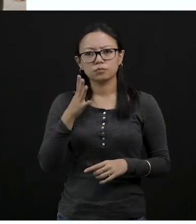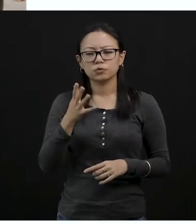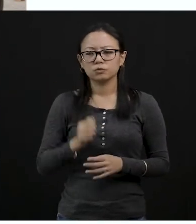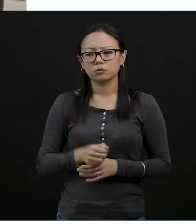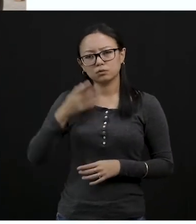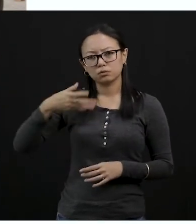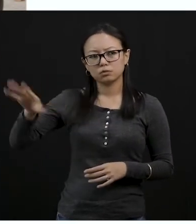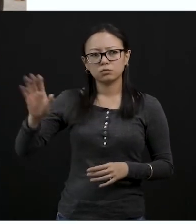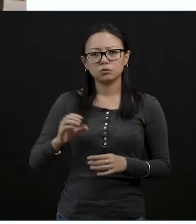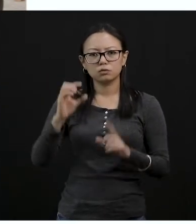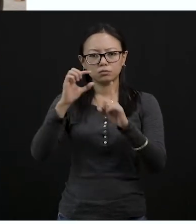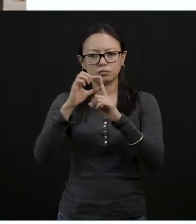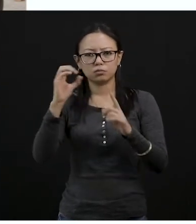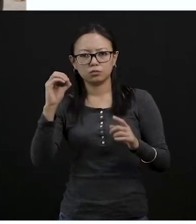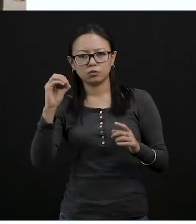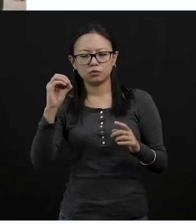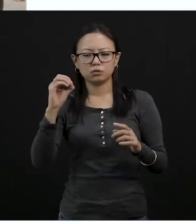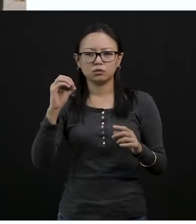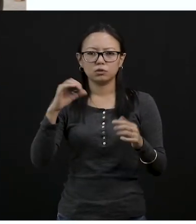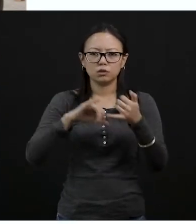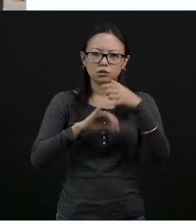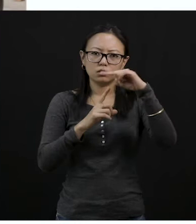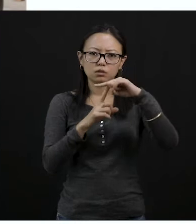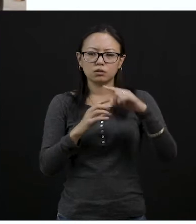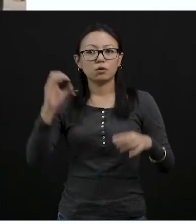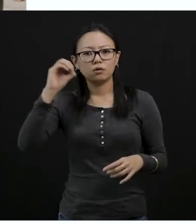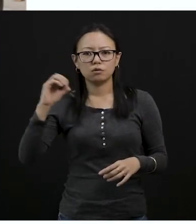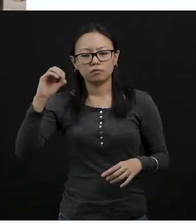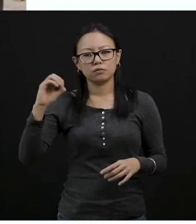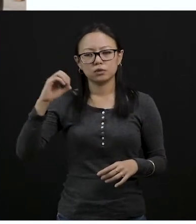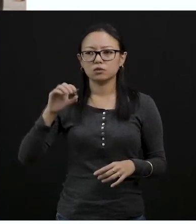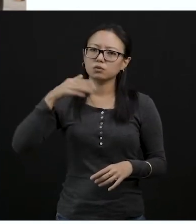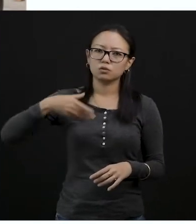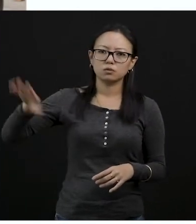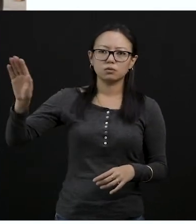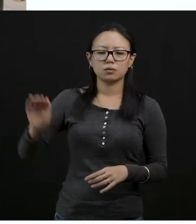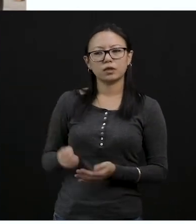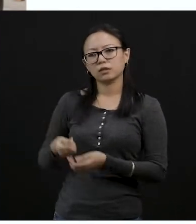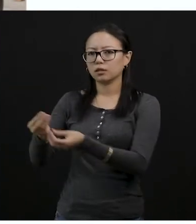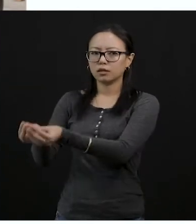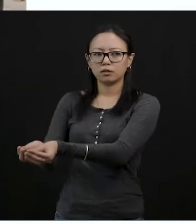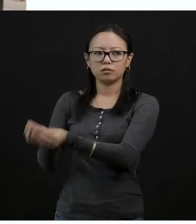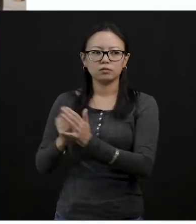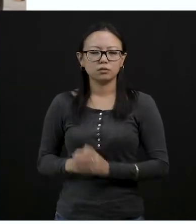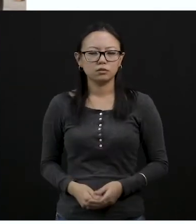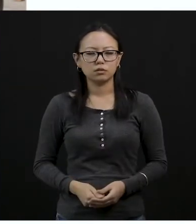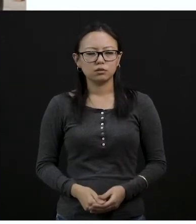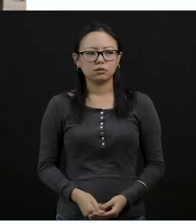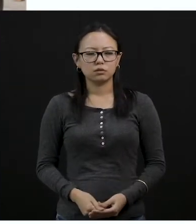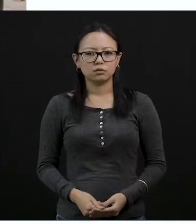office. Now once the letters are collected in this letter box, then